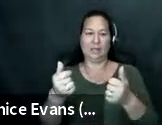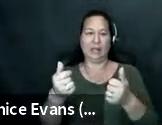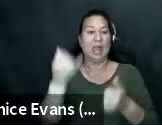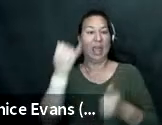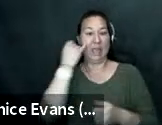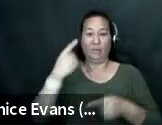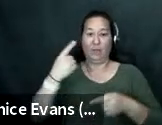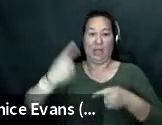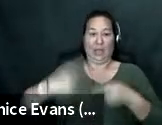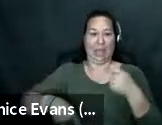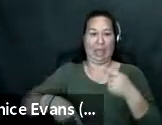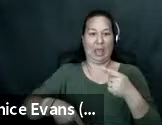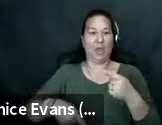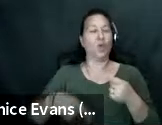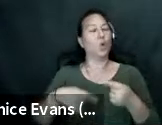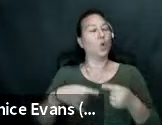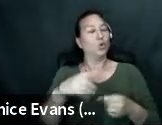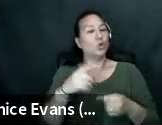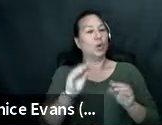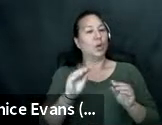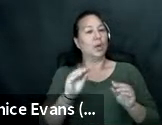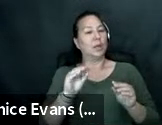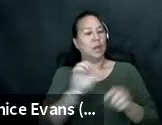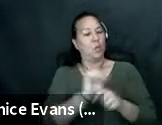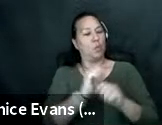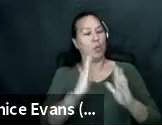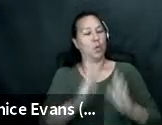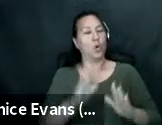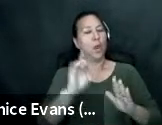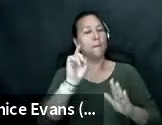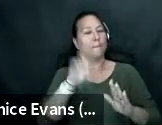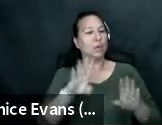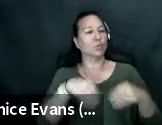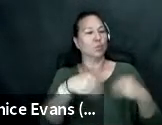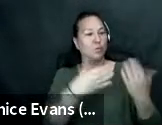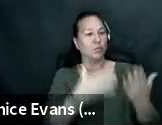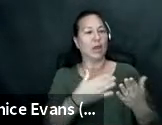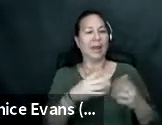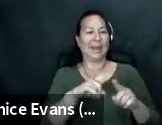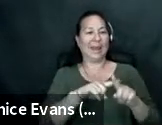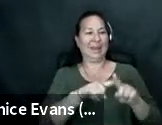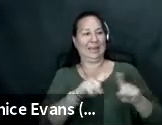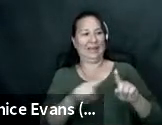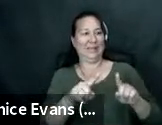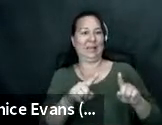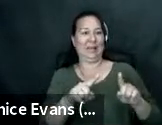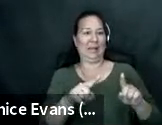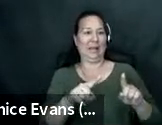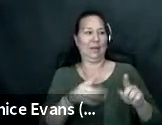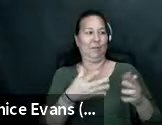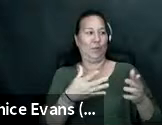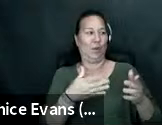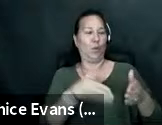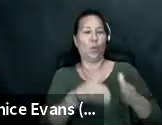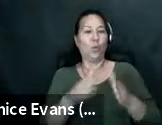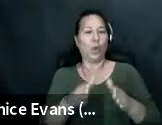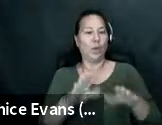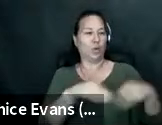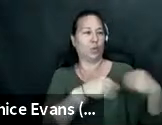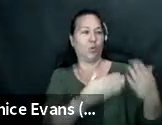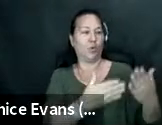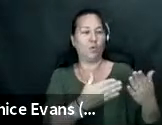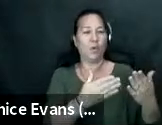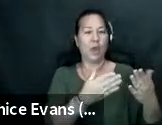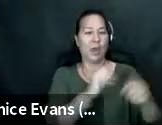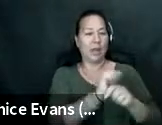or retain alternative controls to ensure the health of employees. If an employer is continuing to comply with the